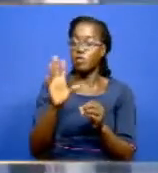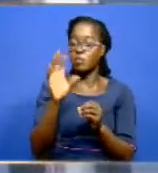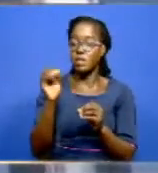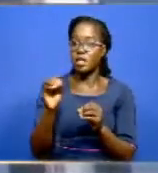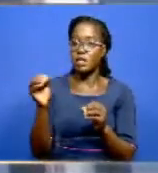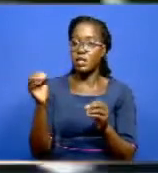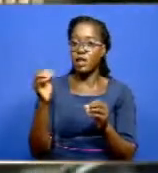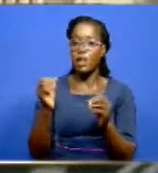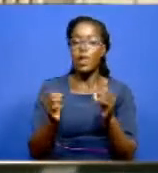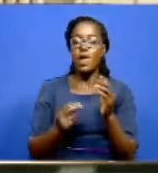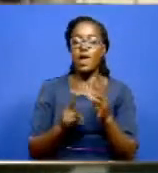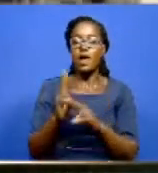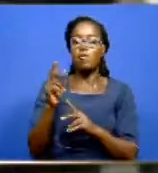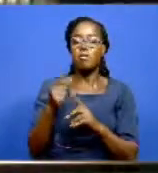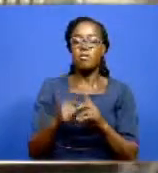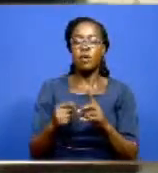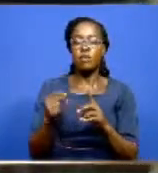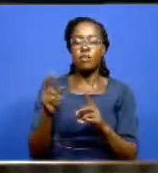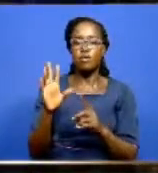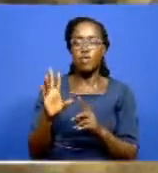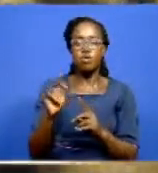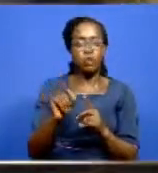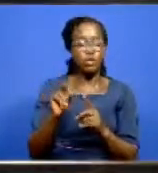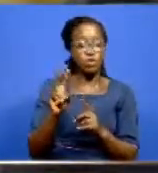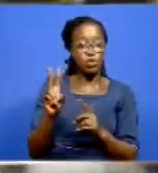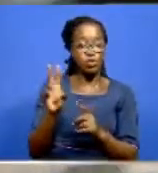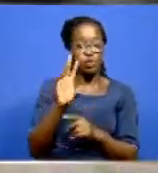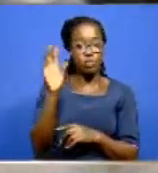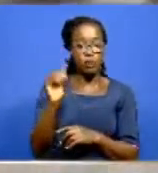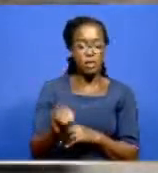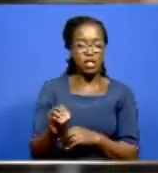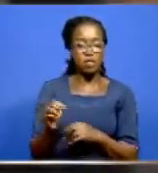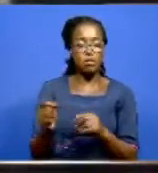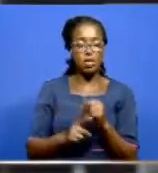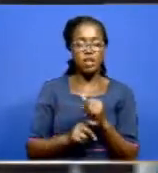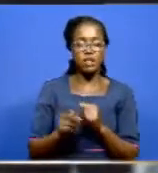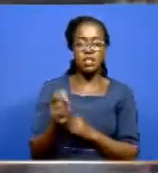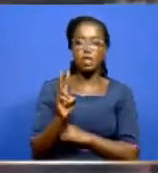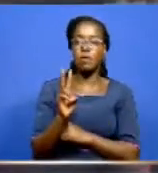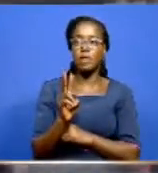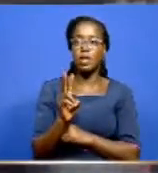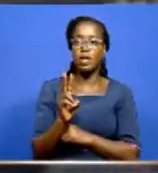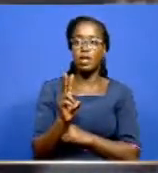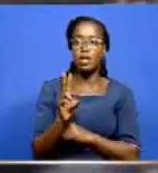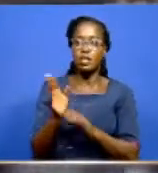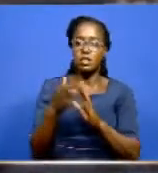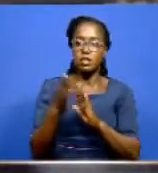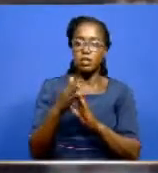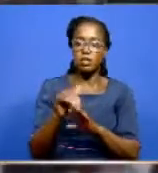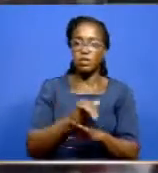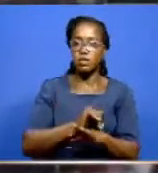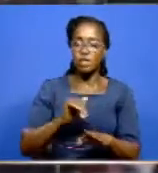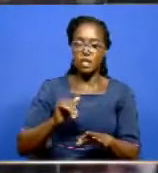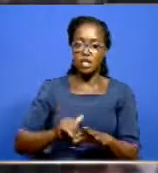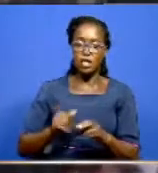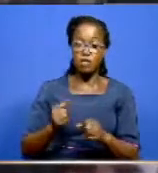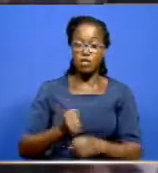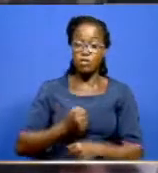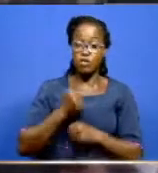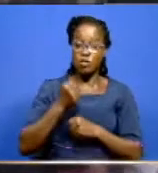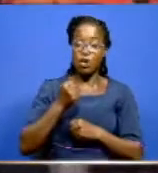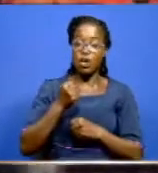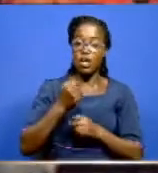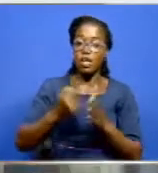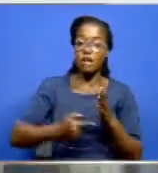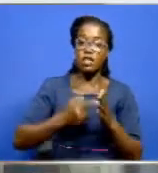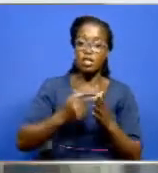from 5.2% in December. Economists have pointed to a two-speed track for China, with strong industrial